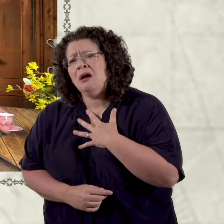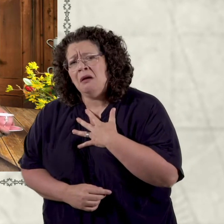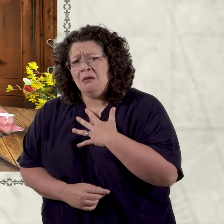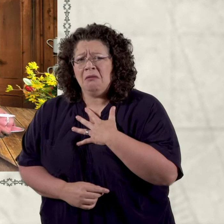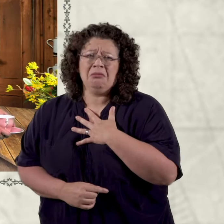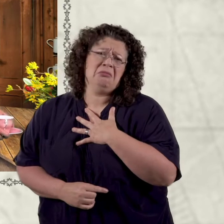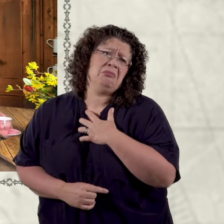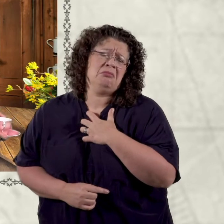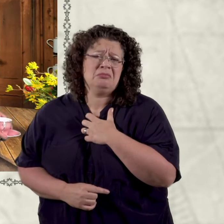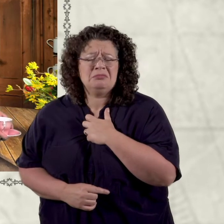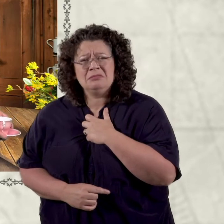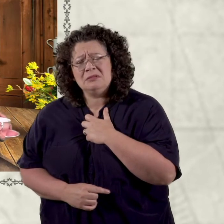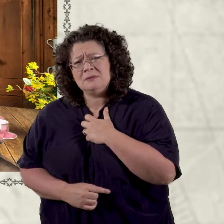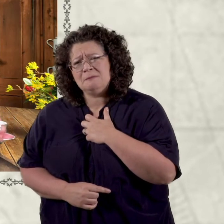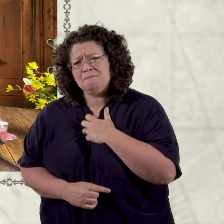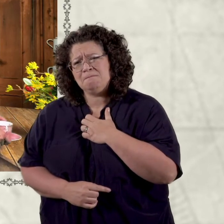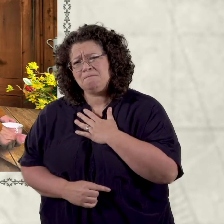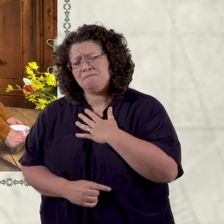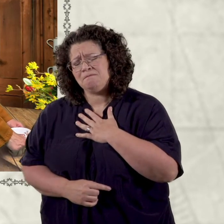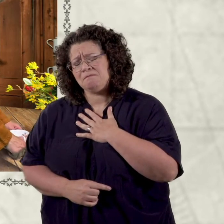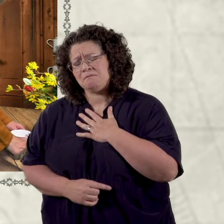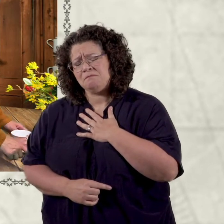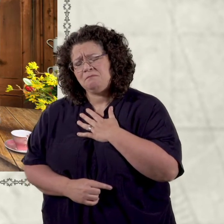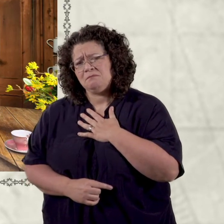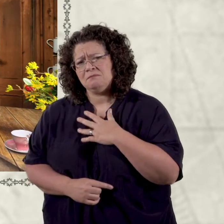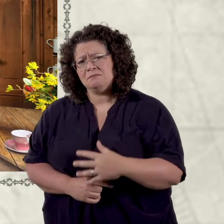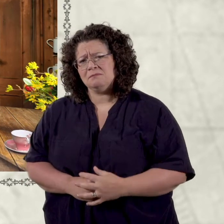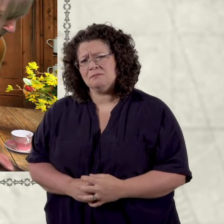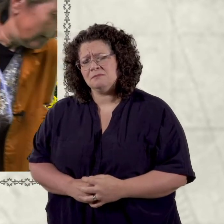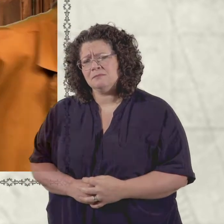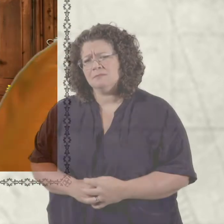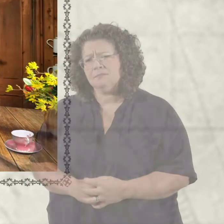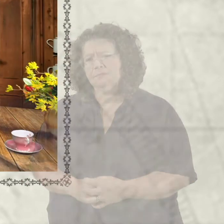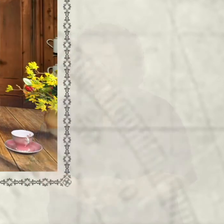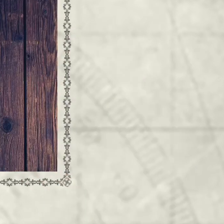there it is again. Oh, dear. Right.